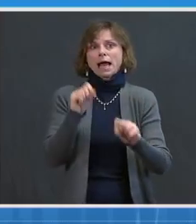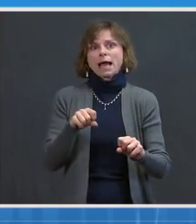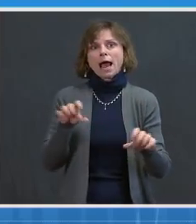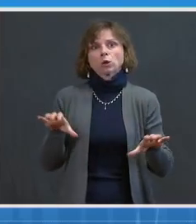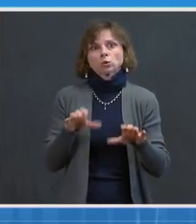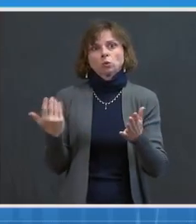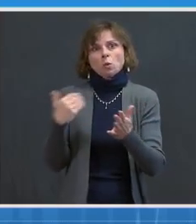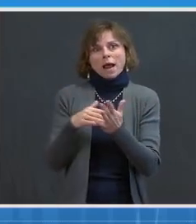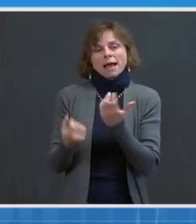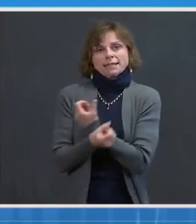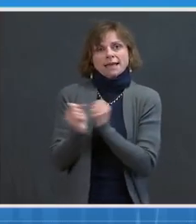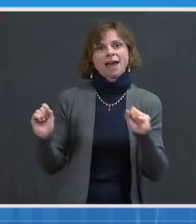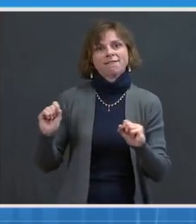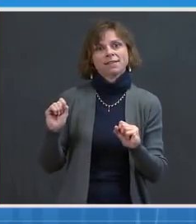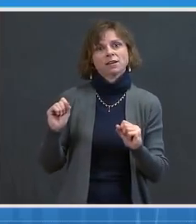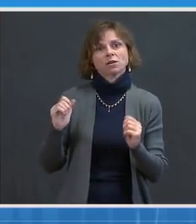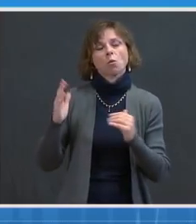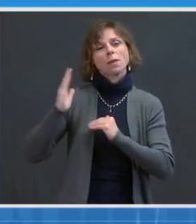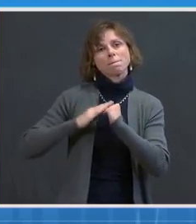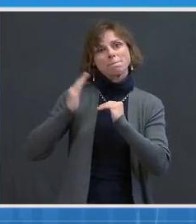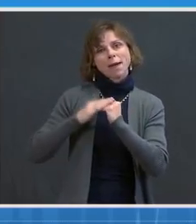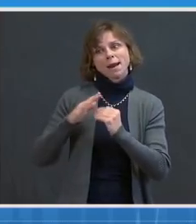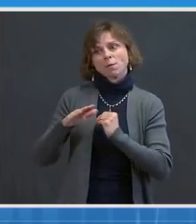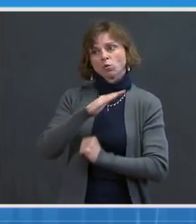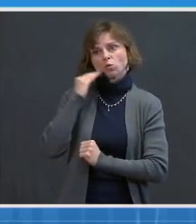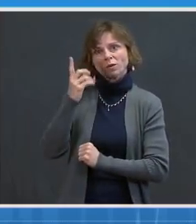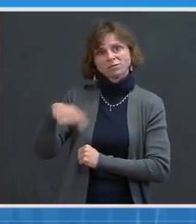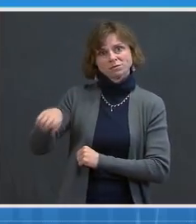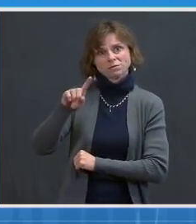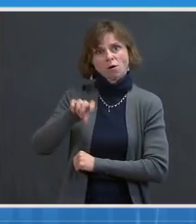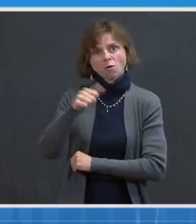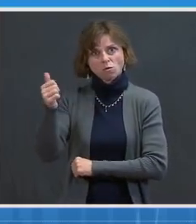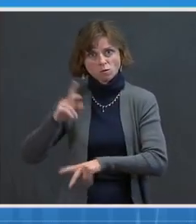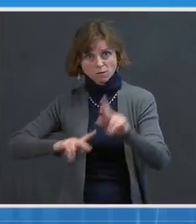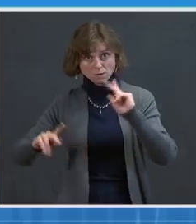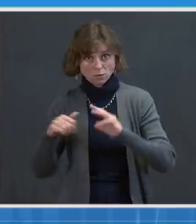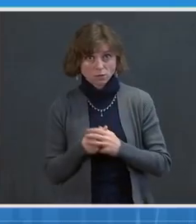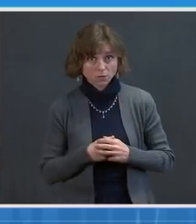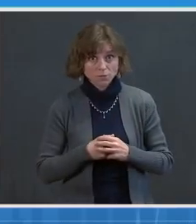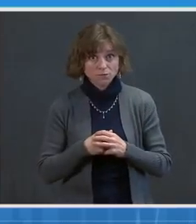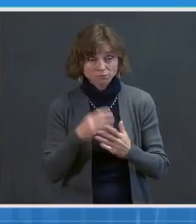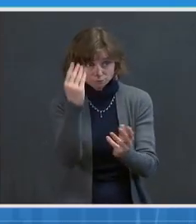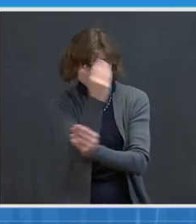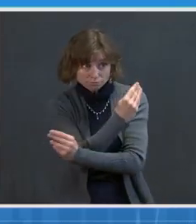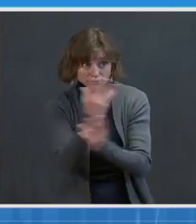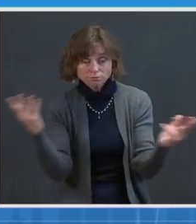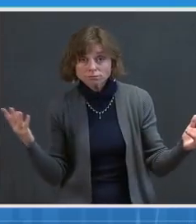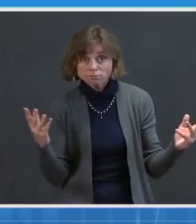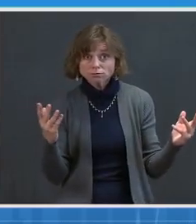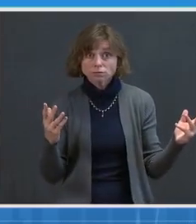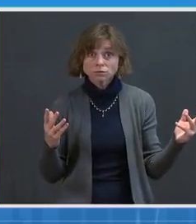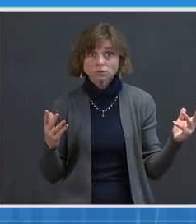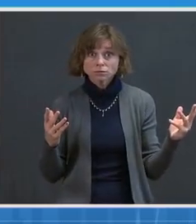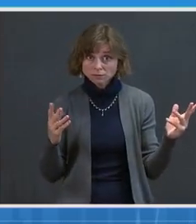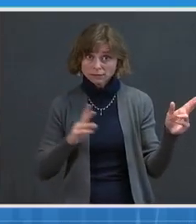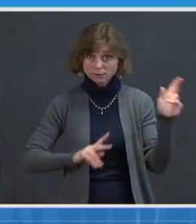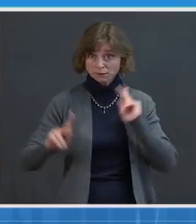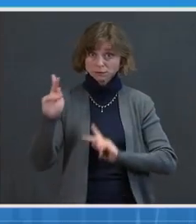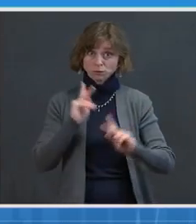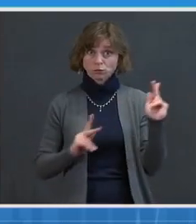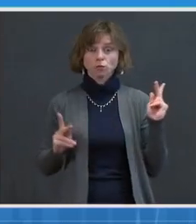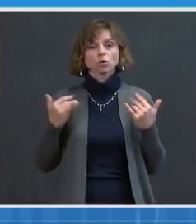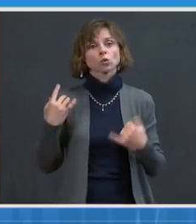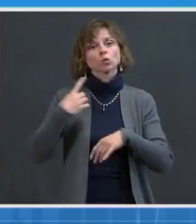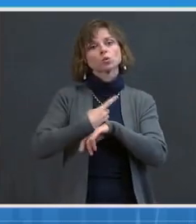themselves and others. To help this important information out to the medical community and to the public, today, the Journal